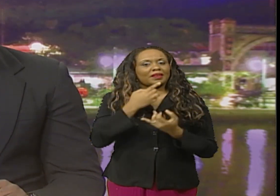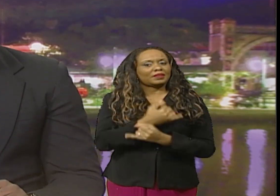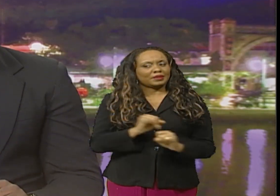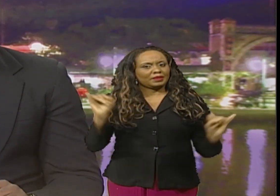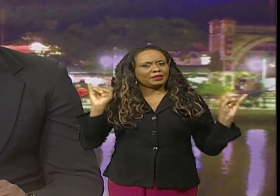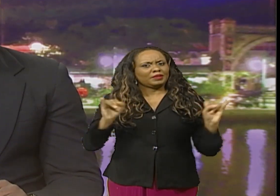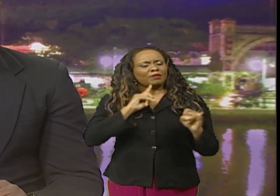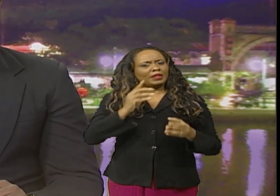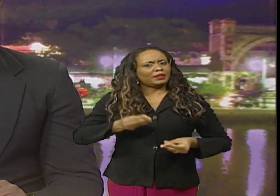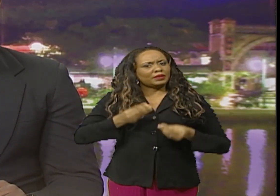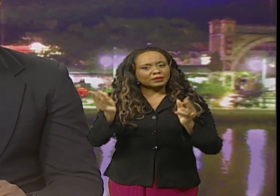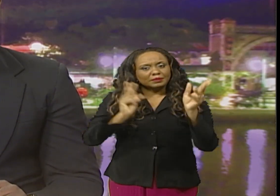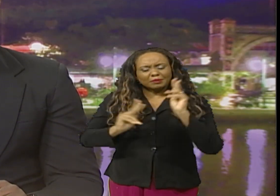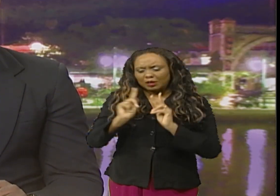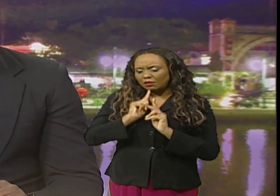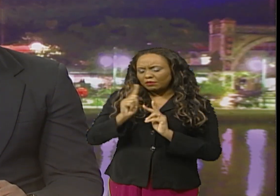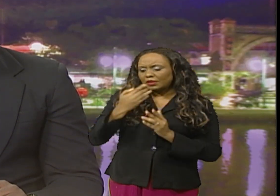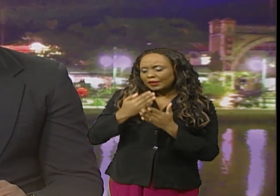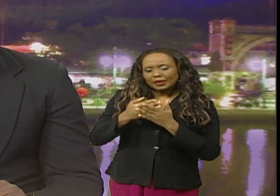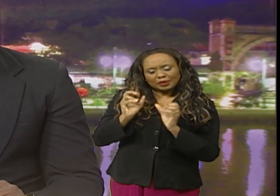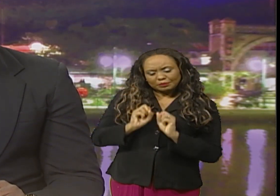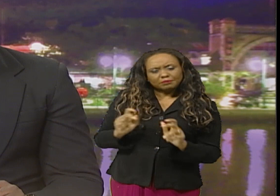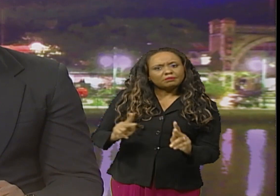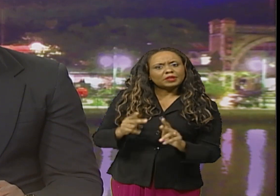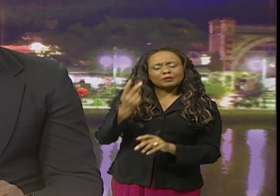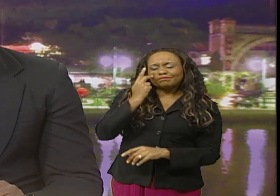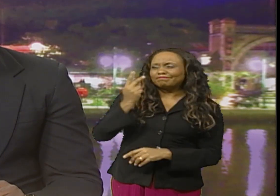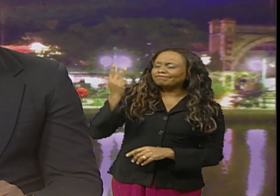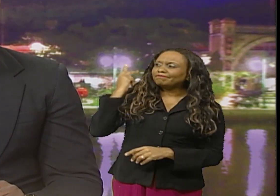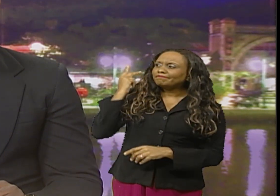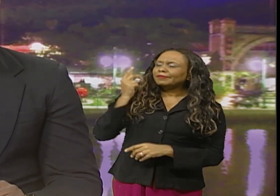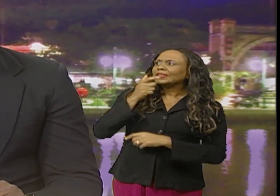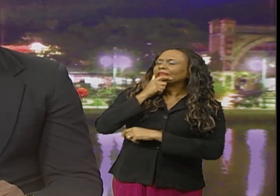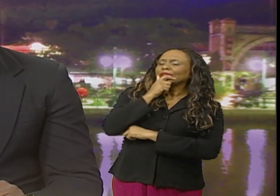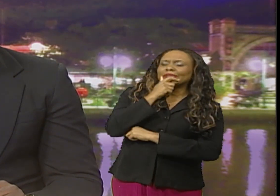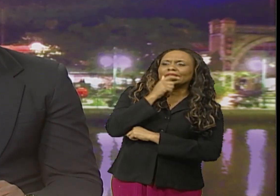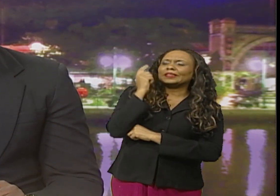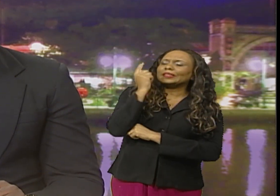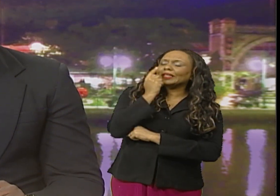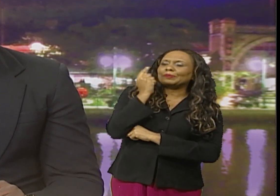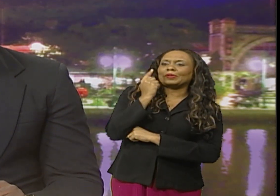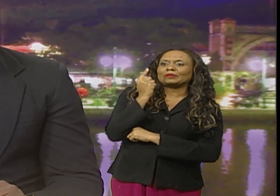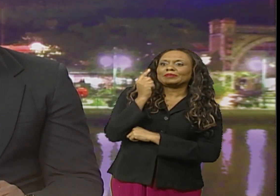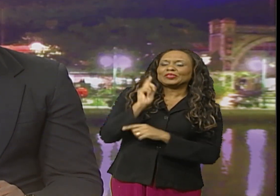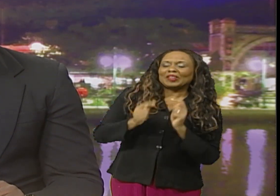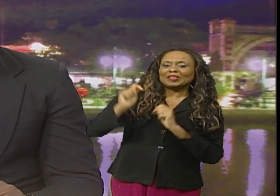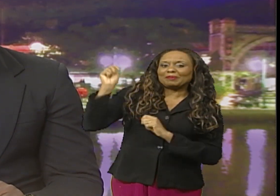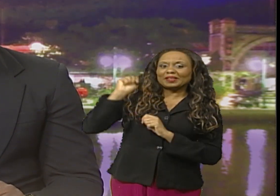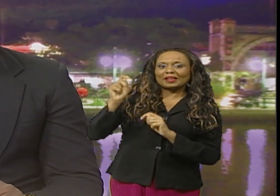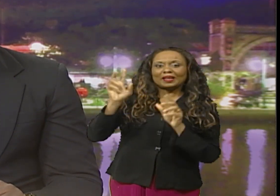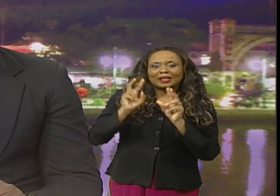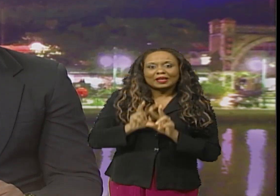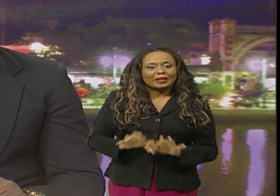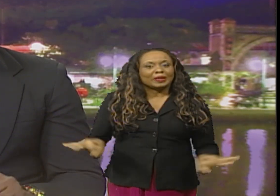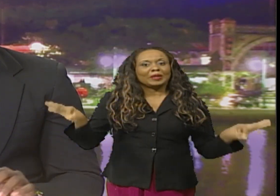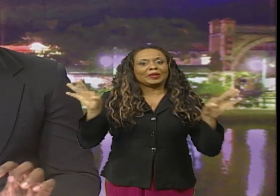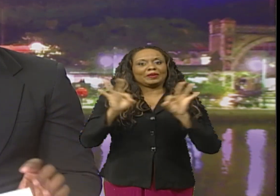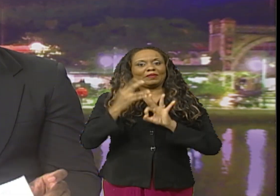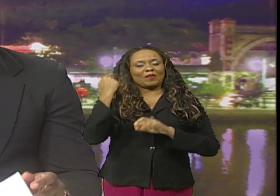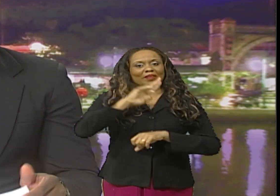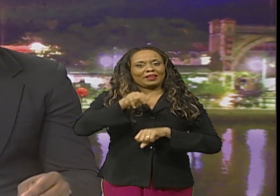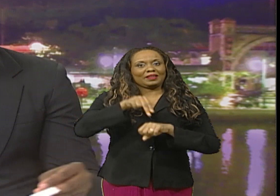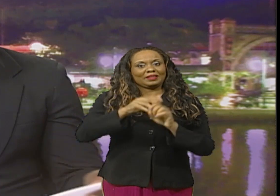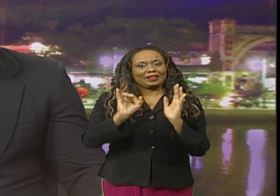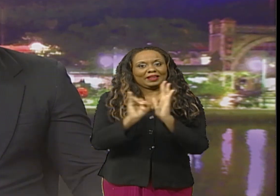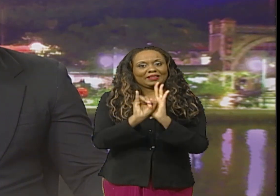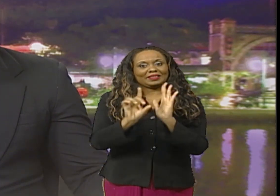independence provides citizens with another opportunity to reflect on the meaning of citizenship and the value of its national